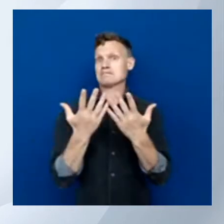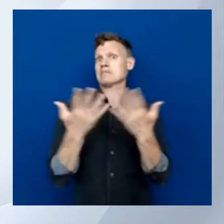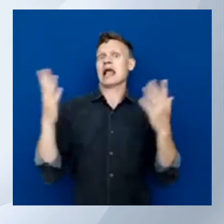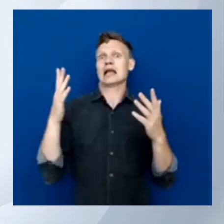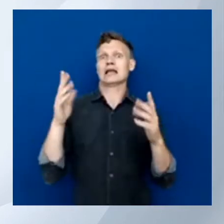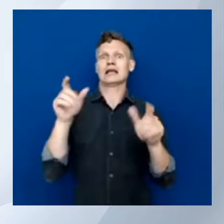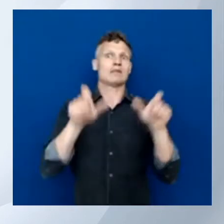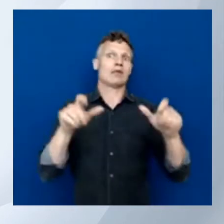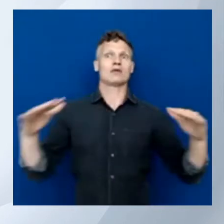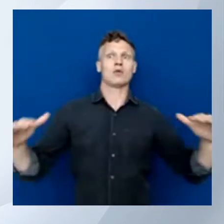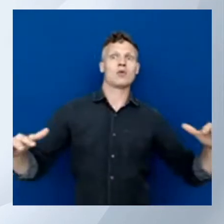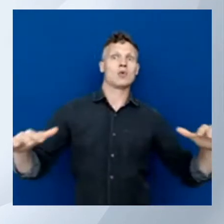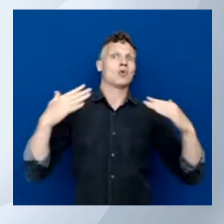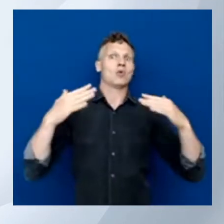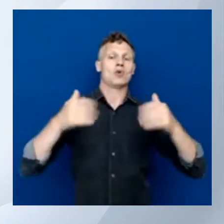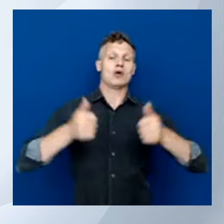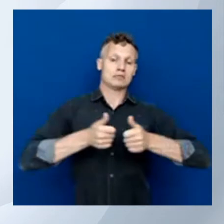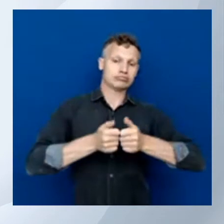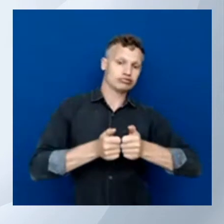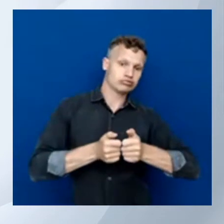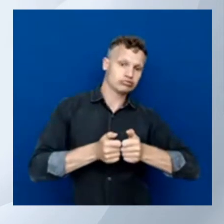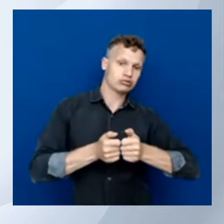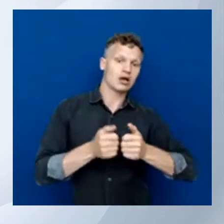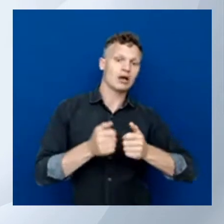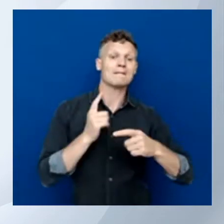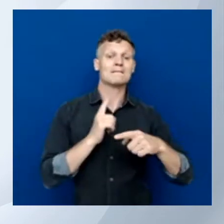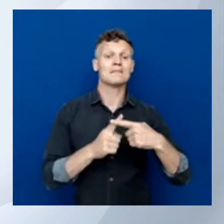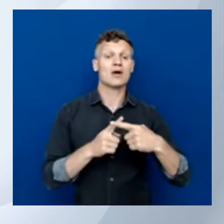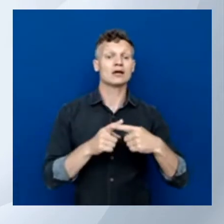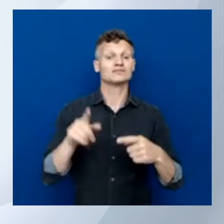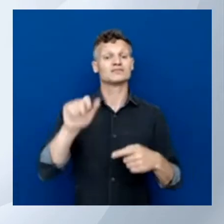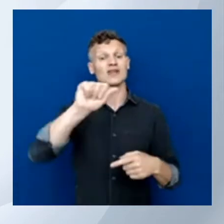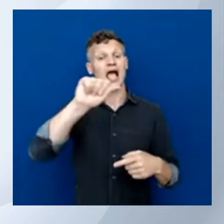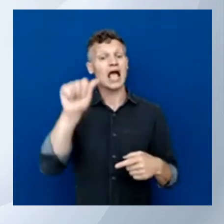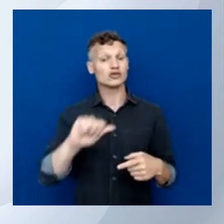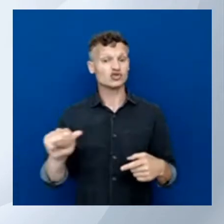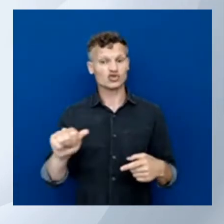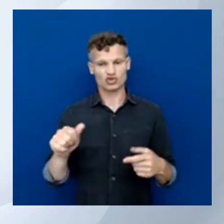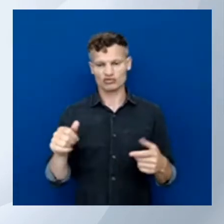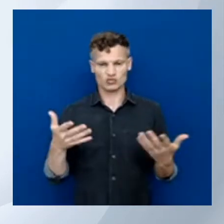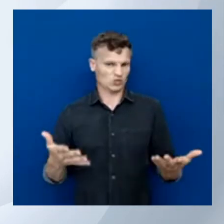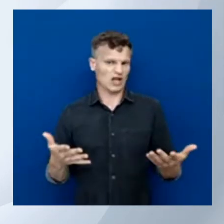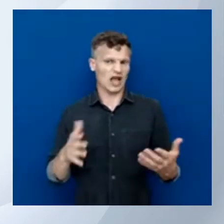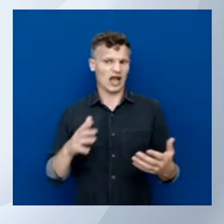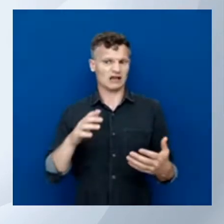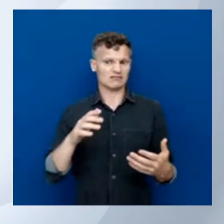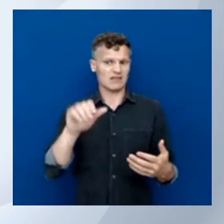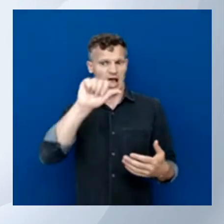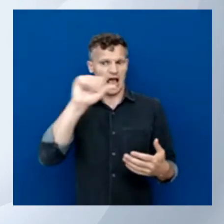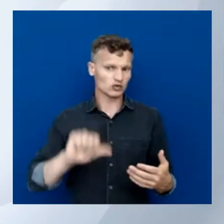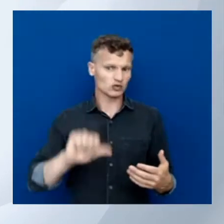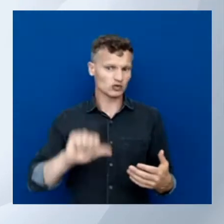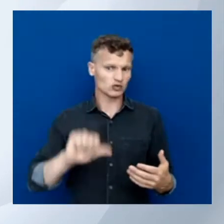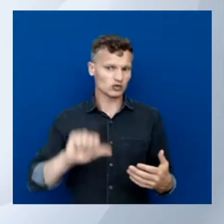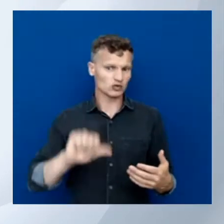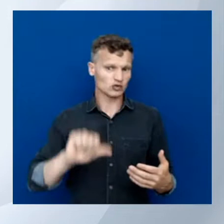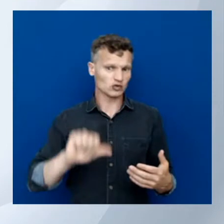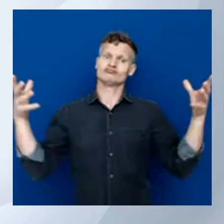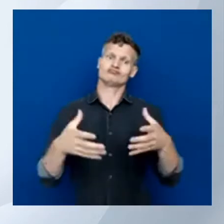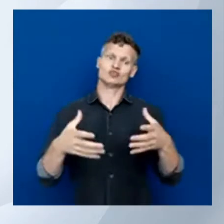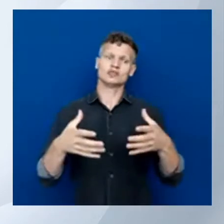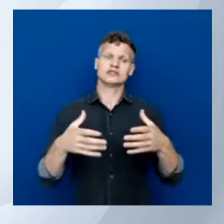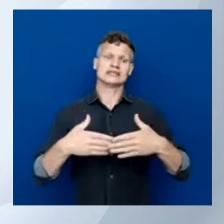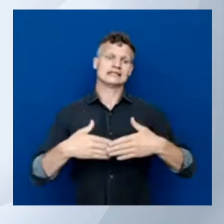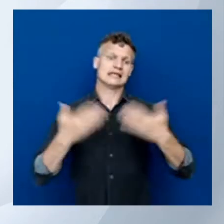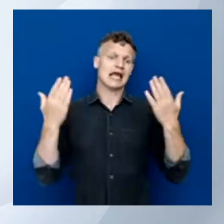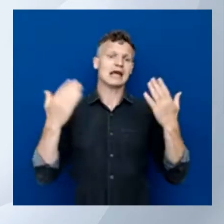be talking about things in an Azure context, but I will make some references across to AWS, Cloudflare, some other services where there's a